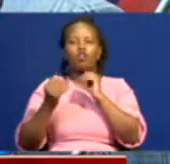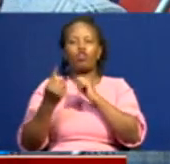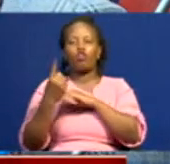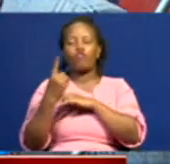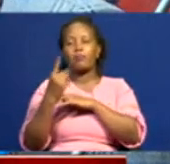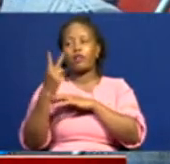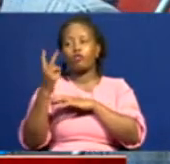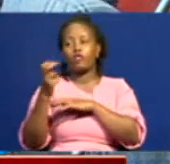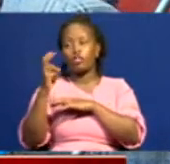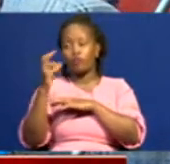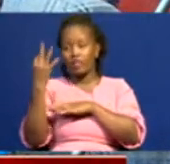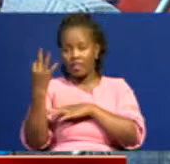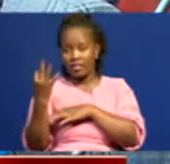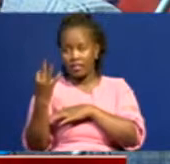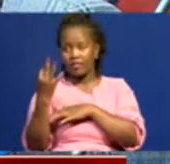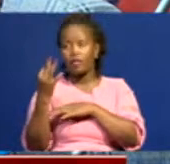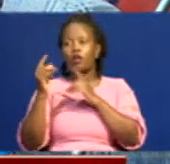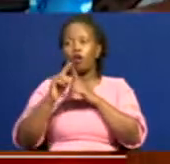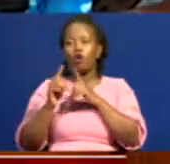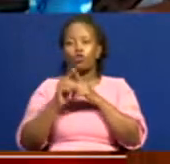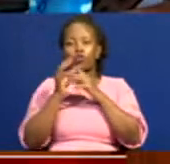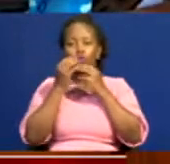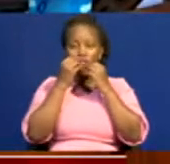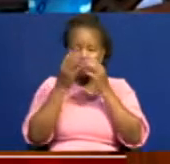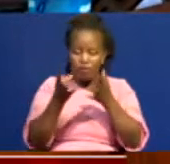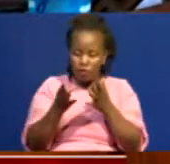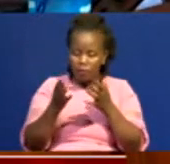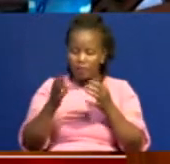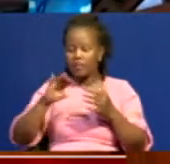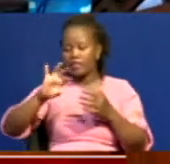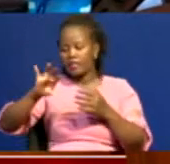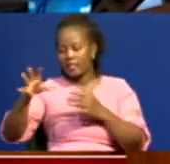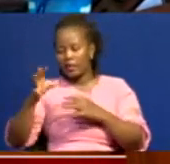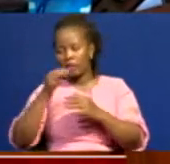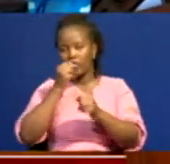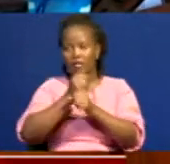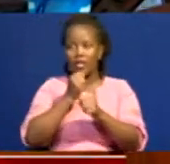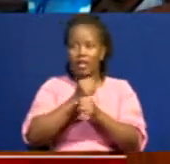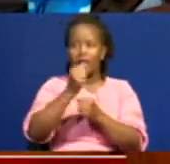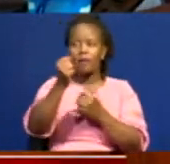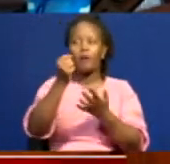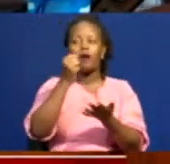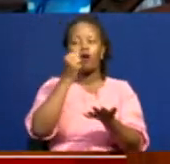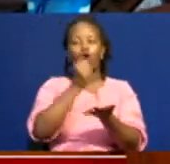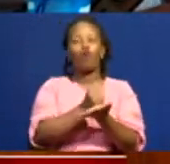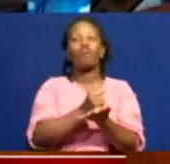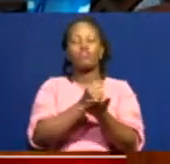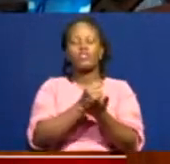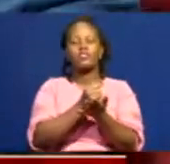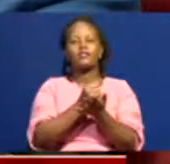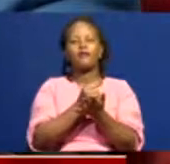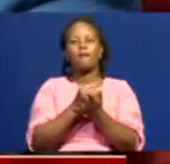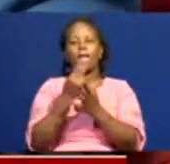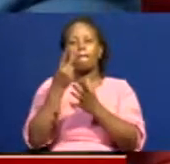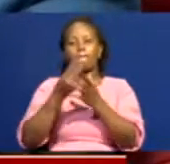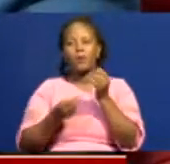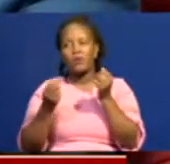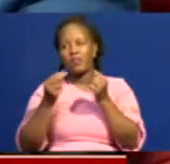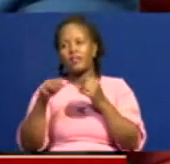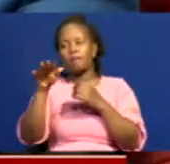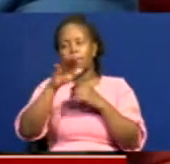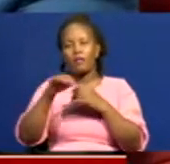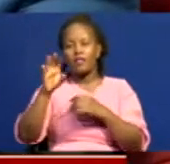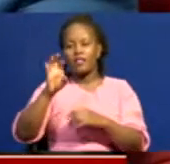2023, which informed the County Labour Office that both Ashton Apparel and Mombasa